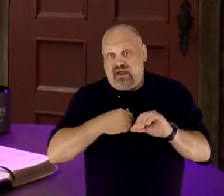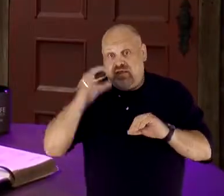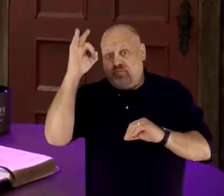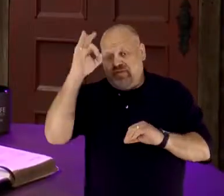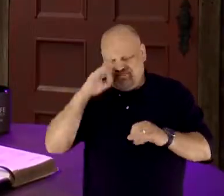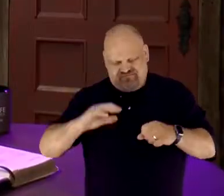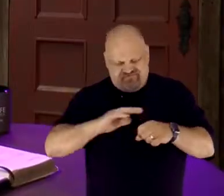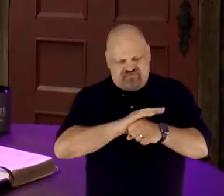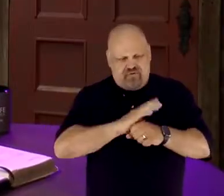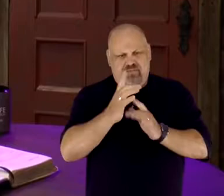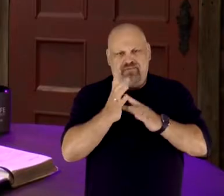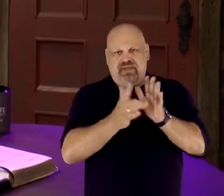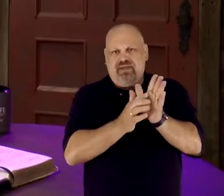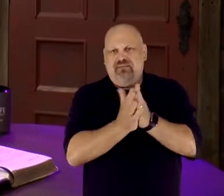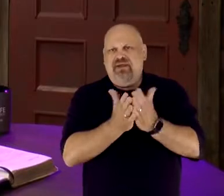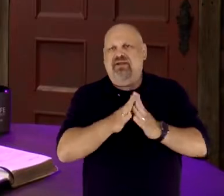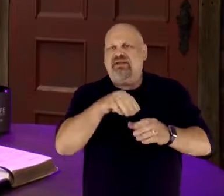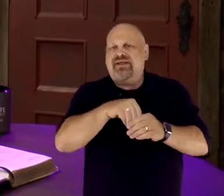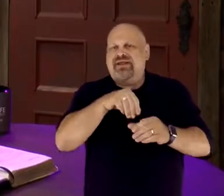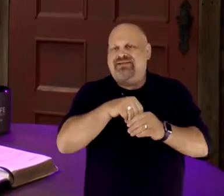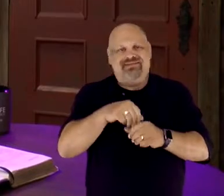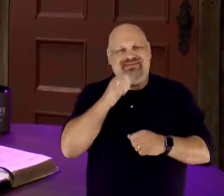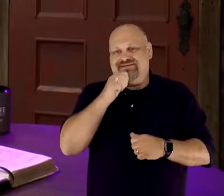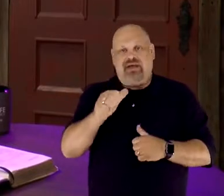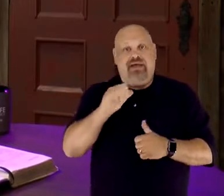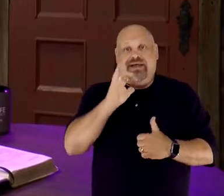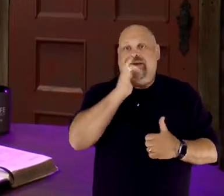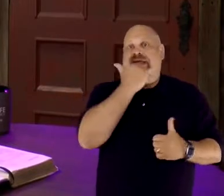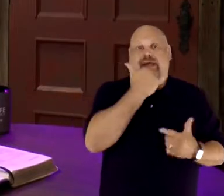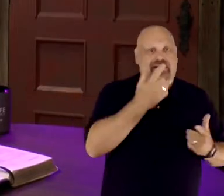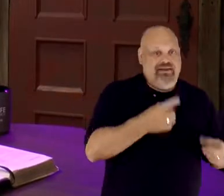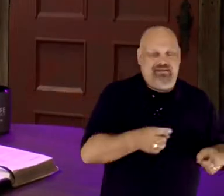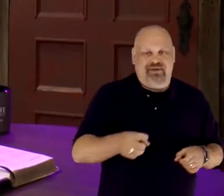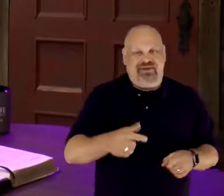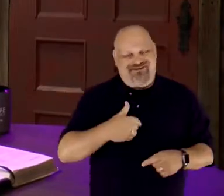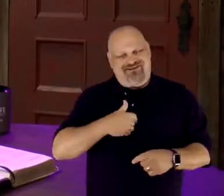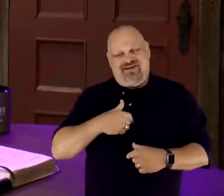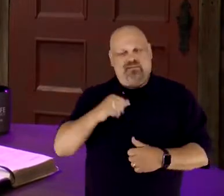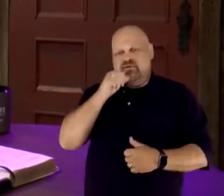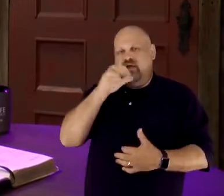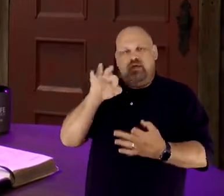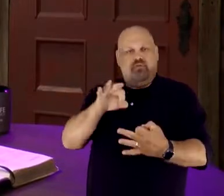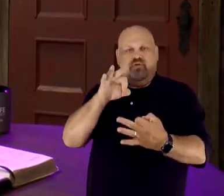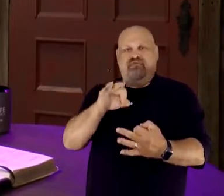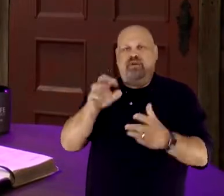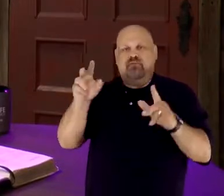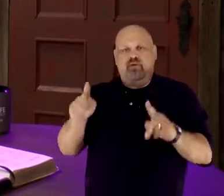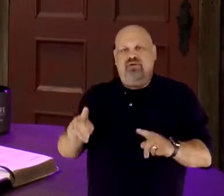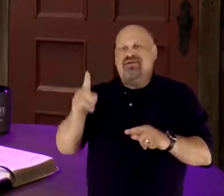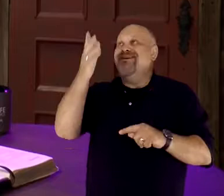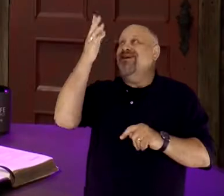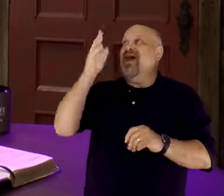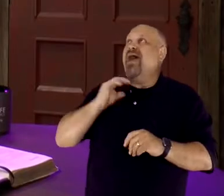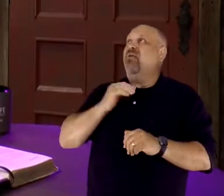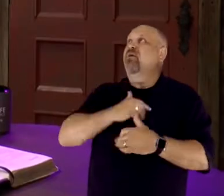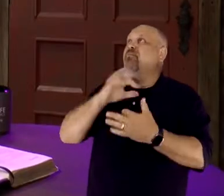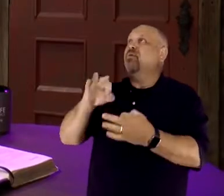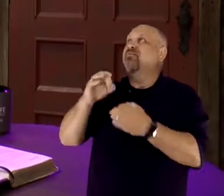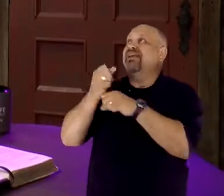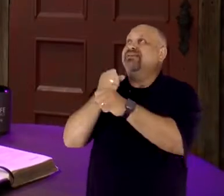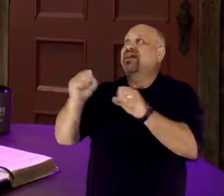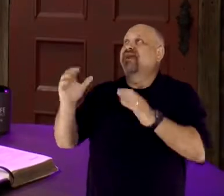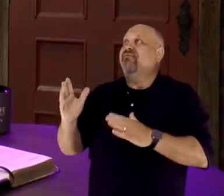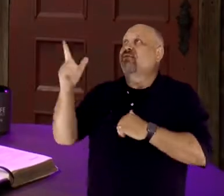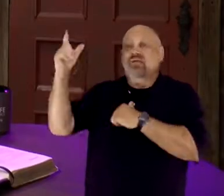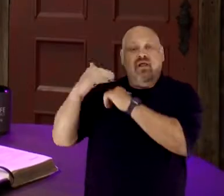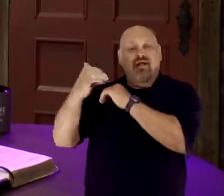are loaded with biblical content. This isn't an accident. I'm an imperfect person called by our perfect Savior